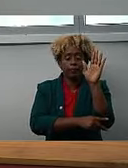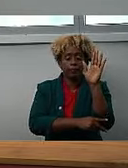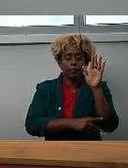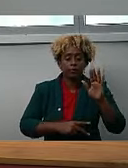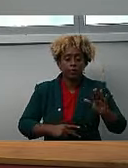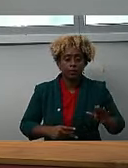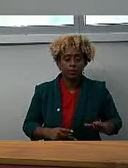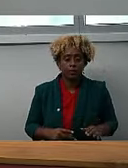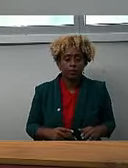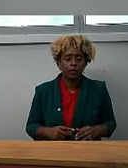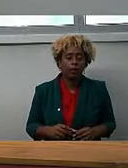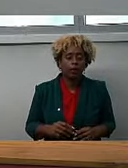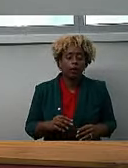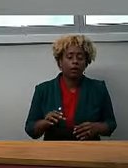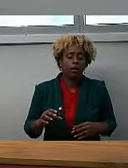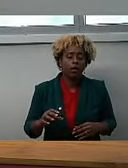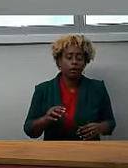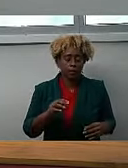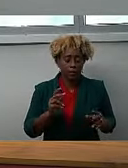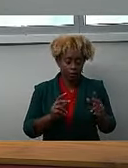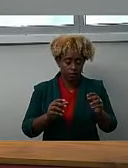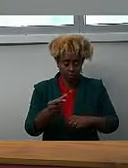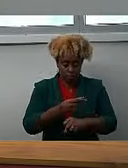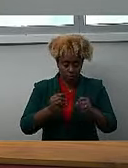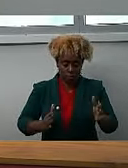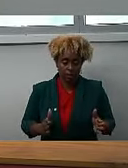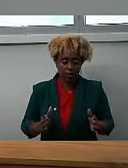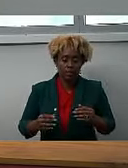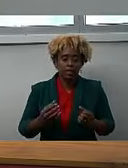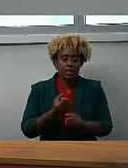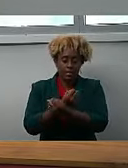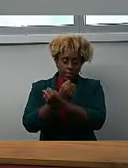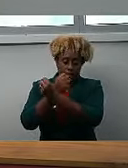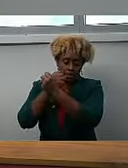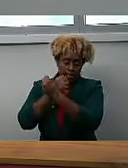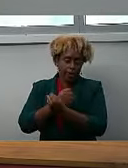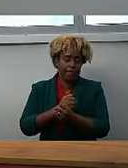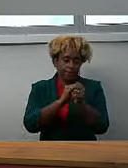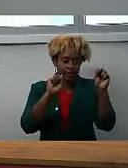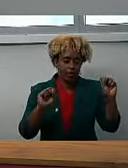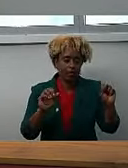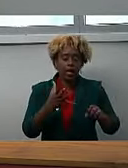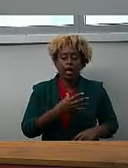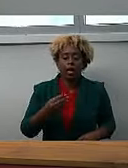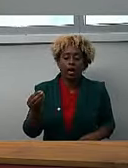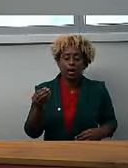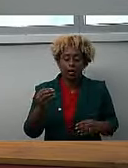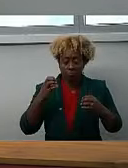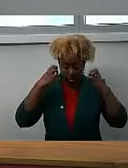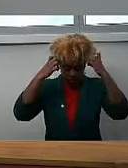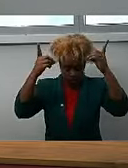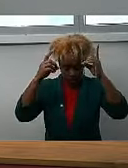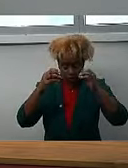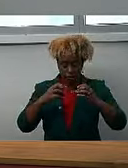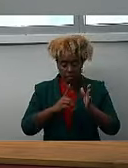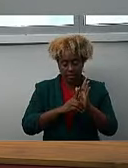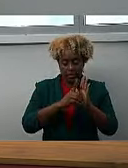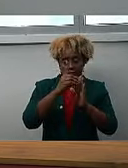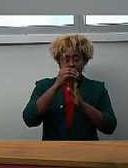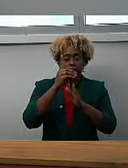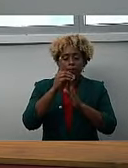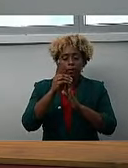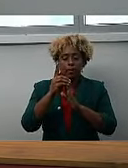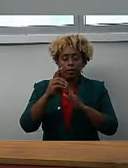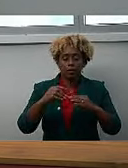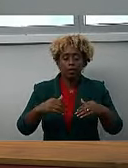one, citizen safety and national security, two, education and skills development, three, youth